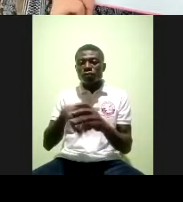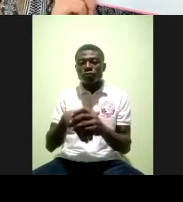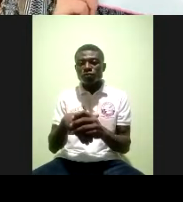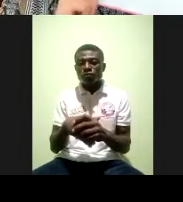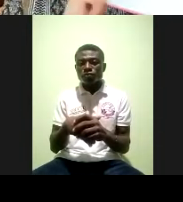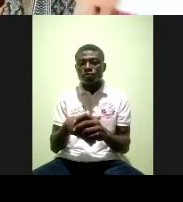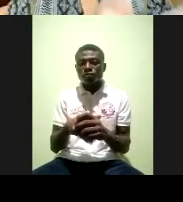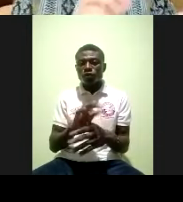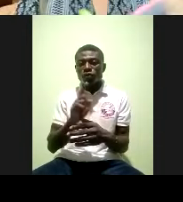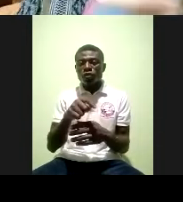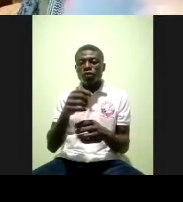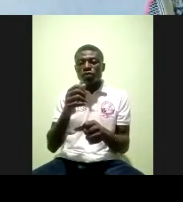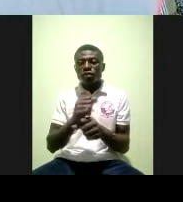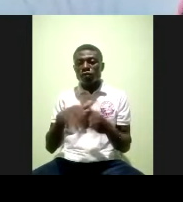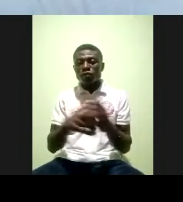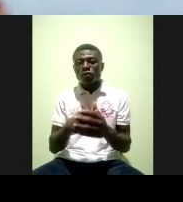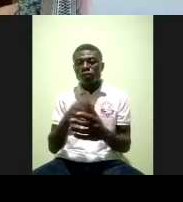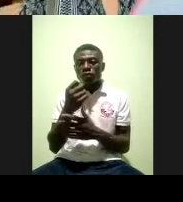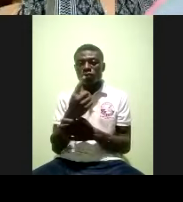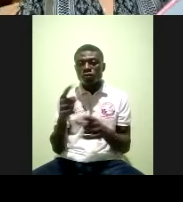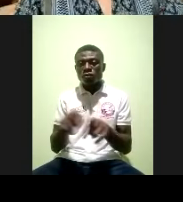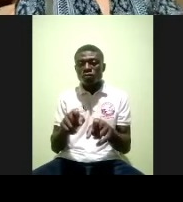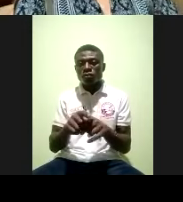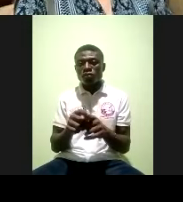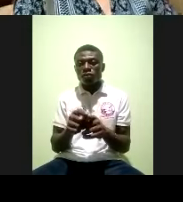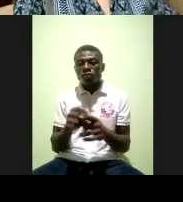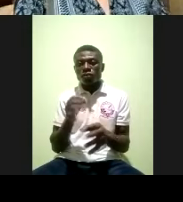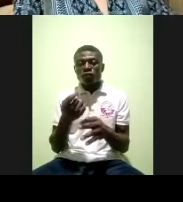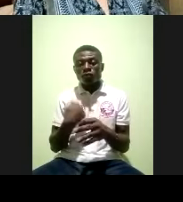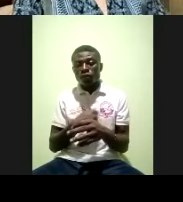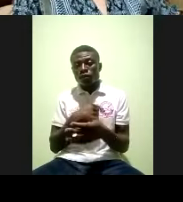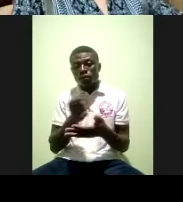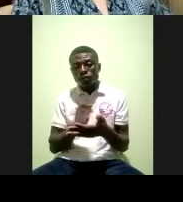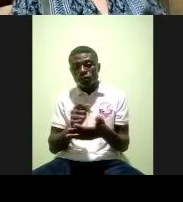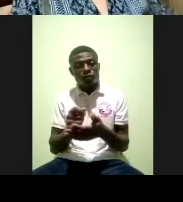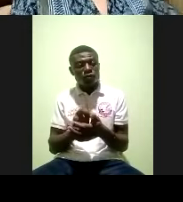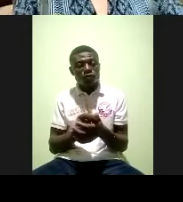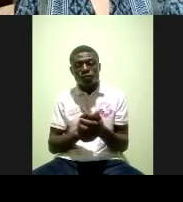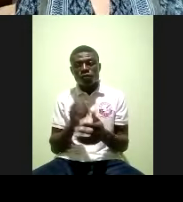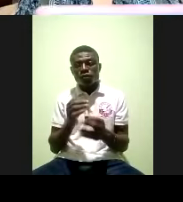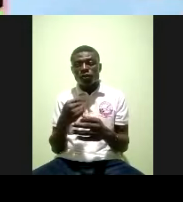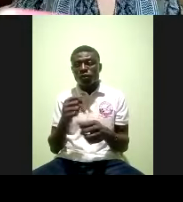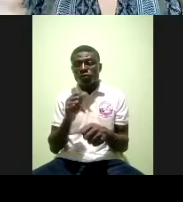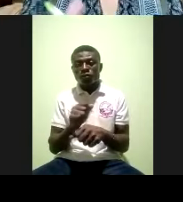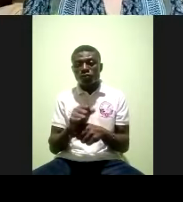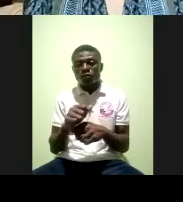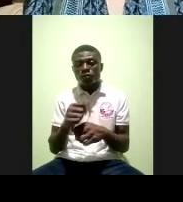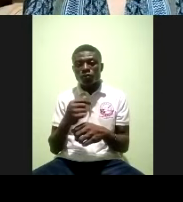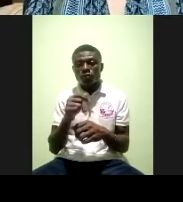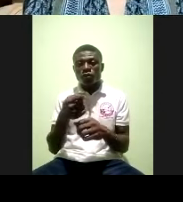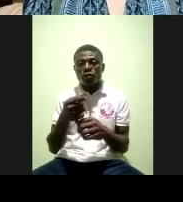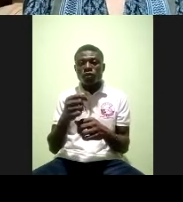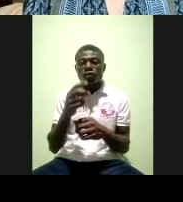this concept. And also, if we write 8 times 2 and 2 times 8, or 3 times